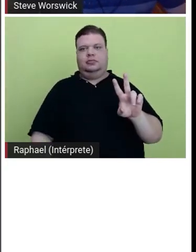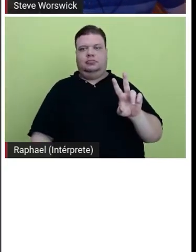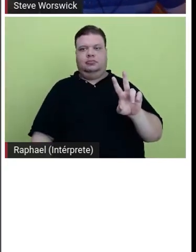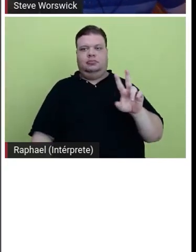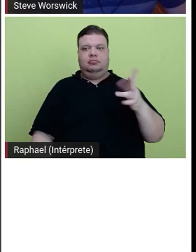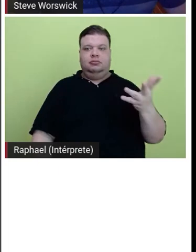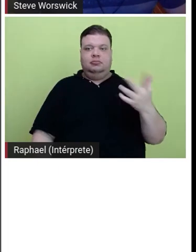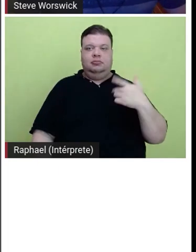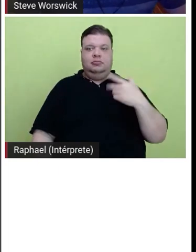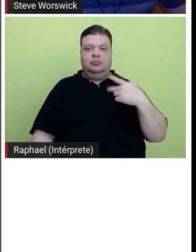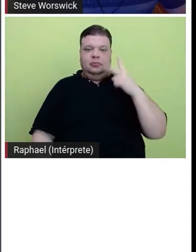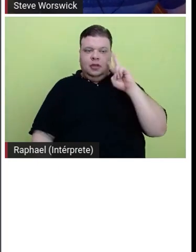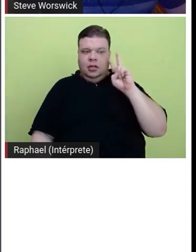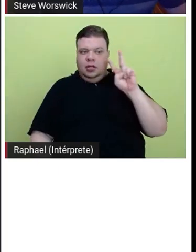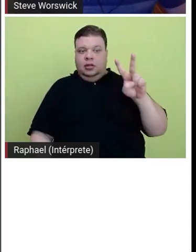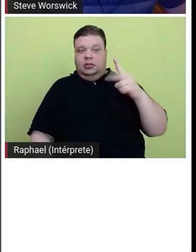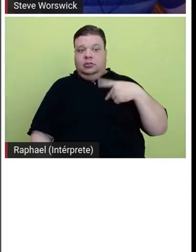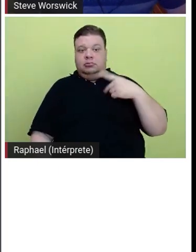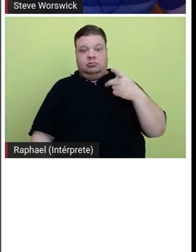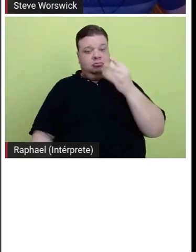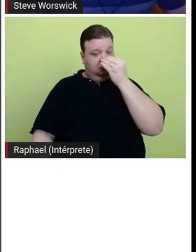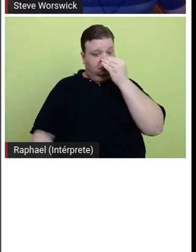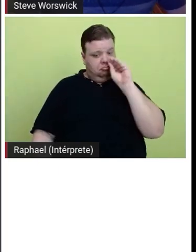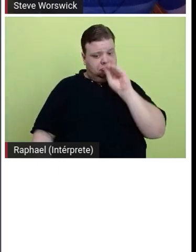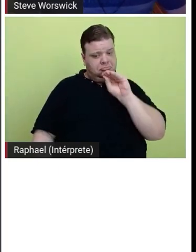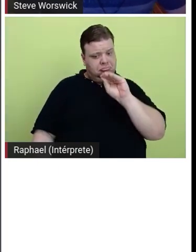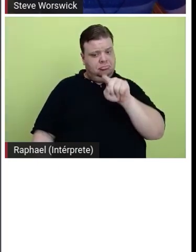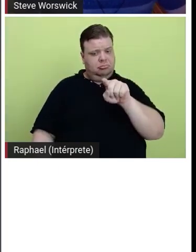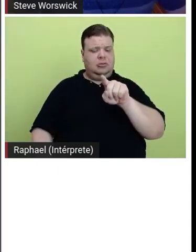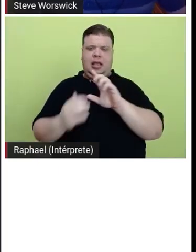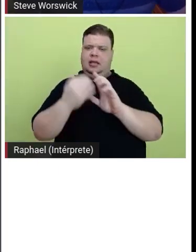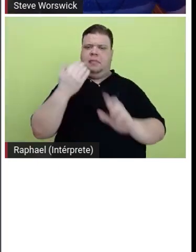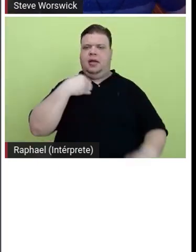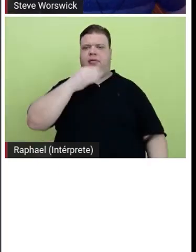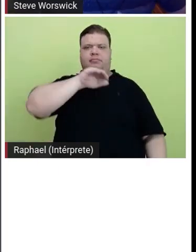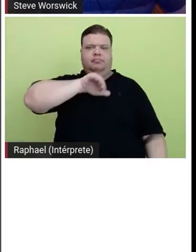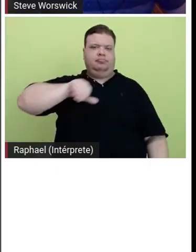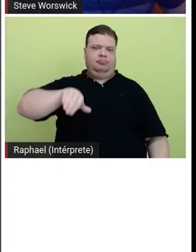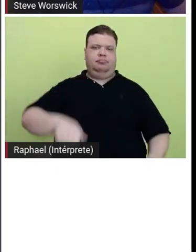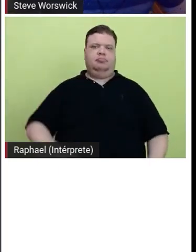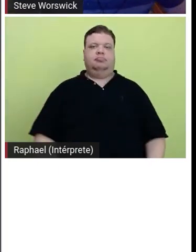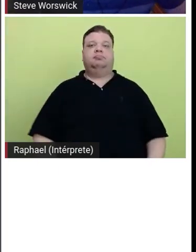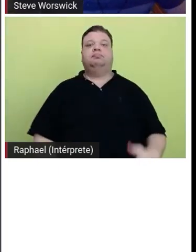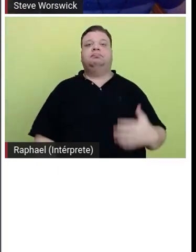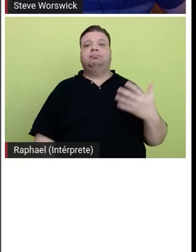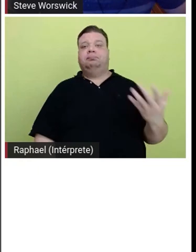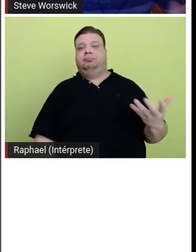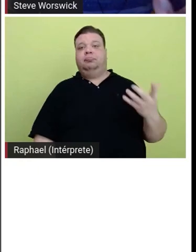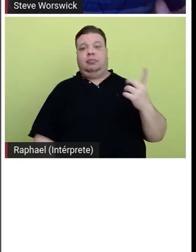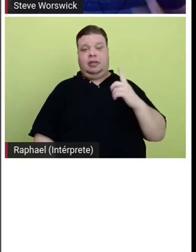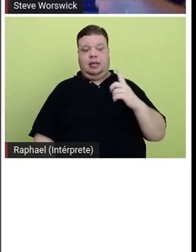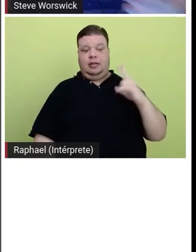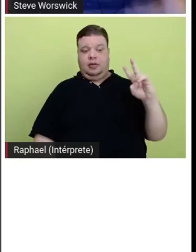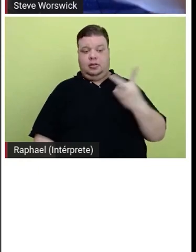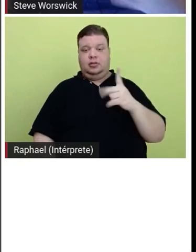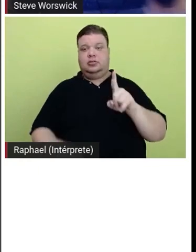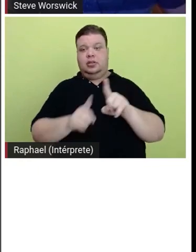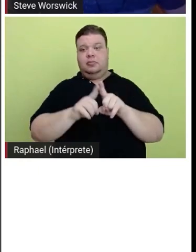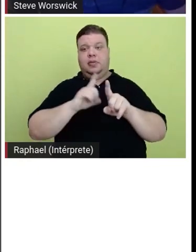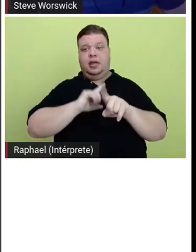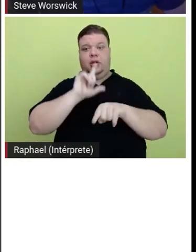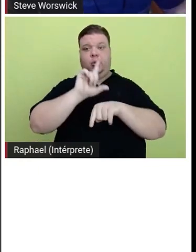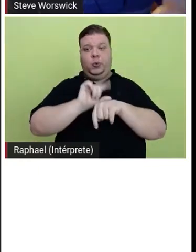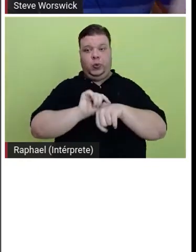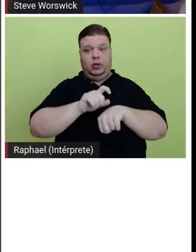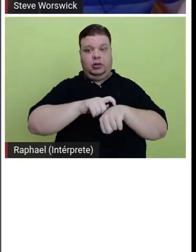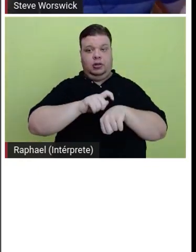type sphere. At the moment, all the virtual influencers are like Instagram models. You can't actually interact